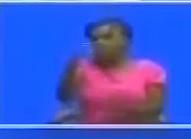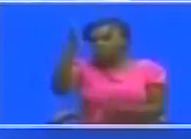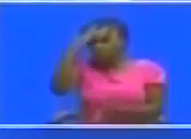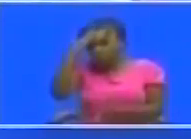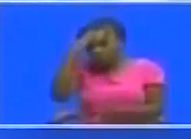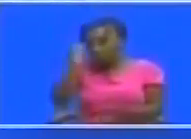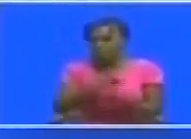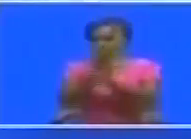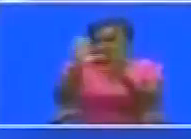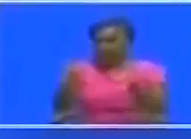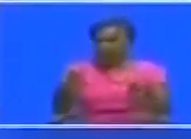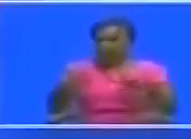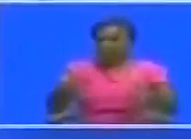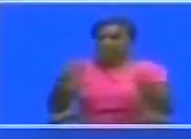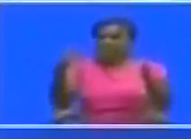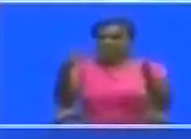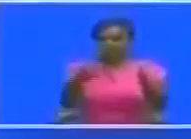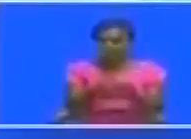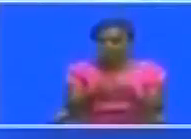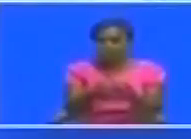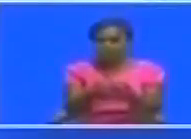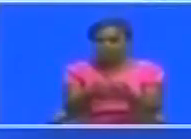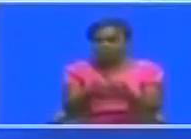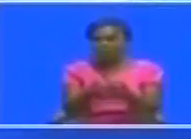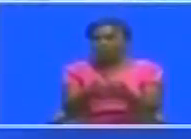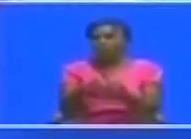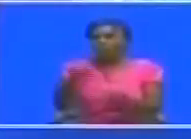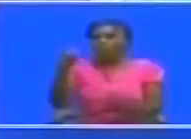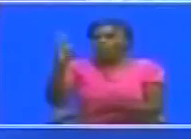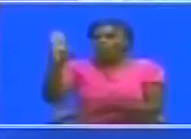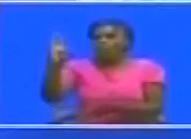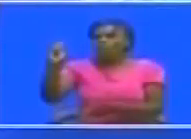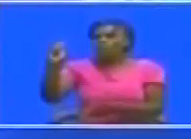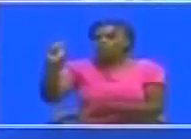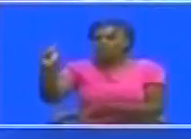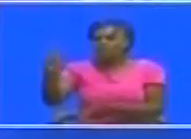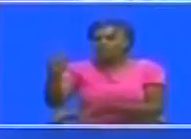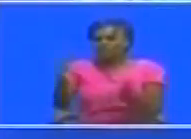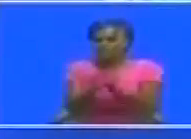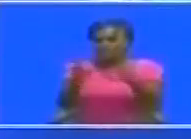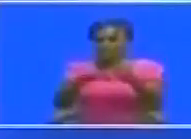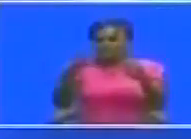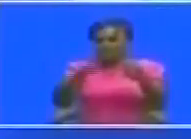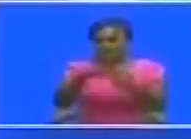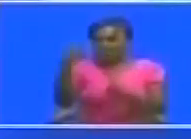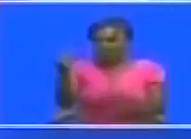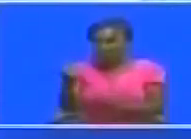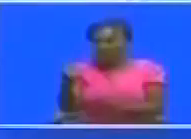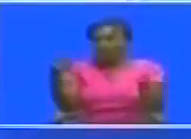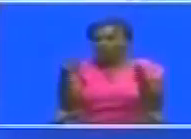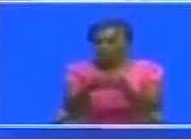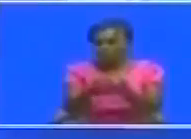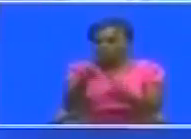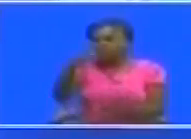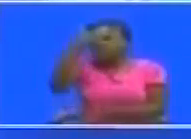it. People stopped to vote. People stopped the 1985 election. They have forgotten. There was